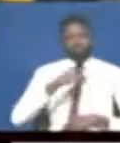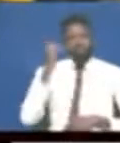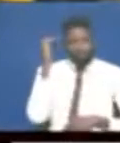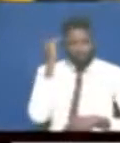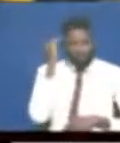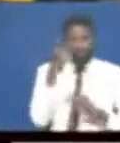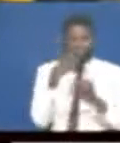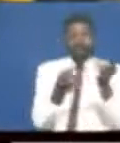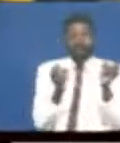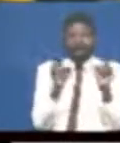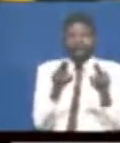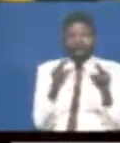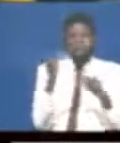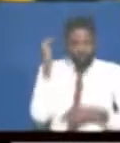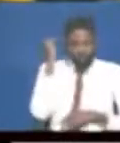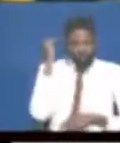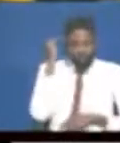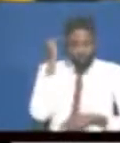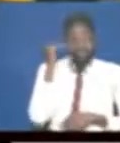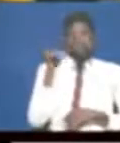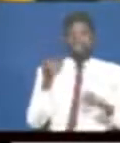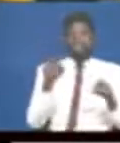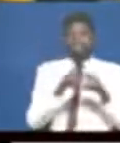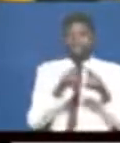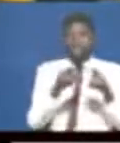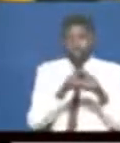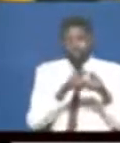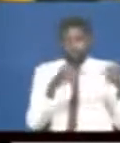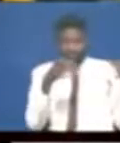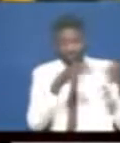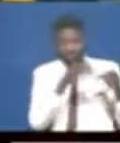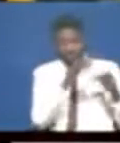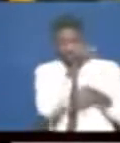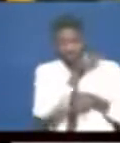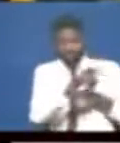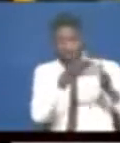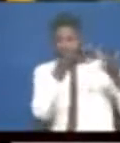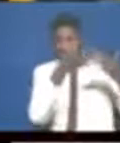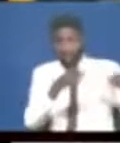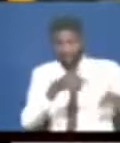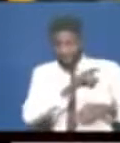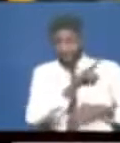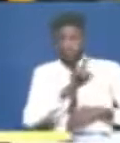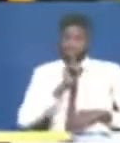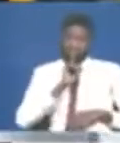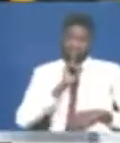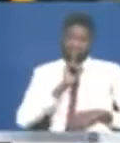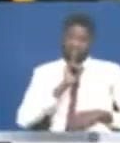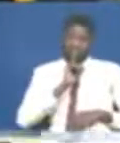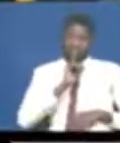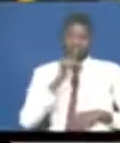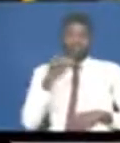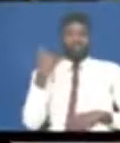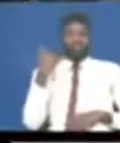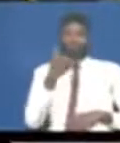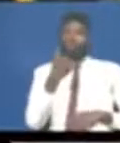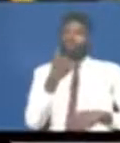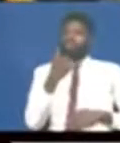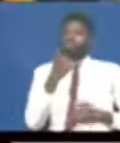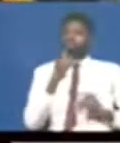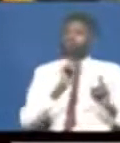happening. And therefore, maybe the losing candidate who is being called to go to